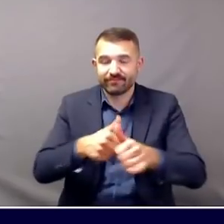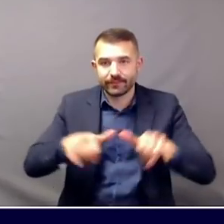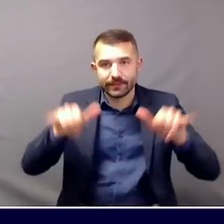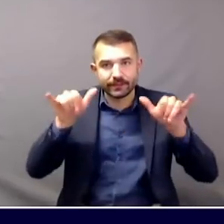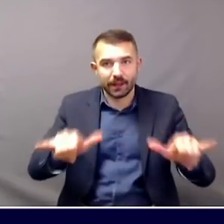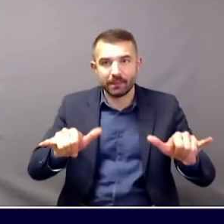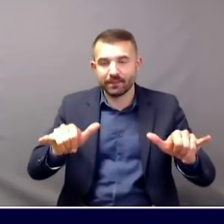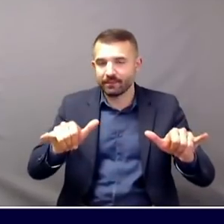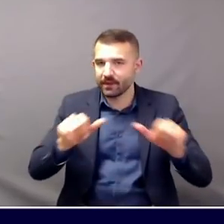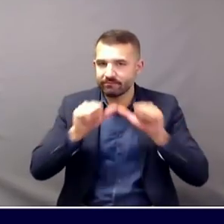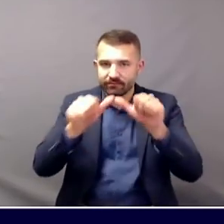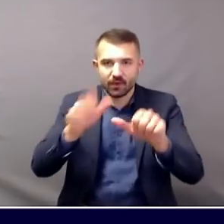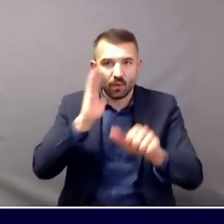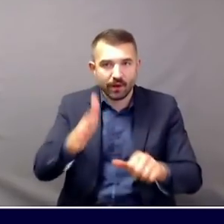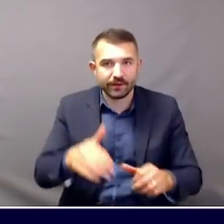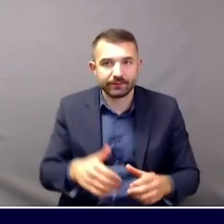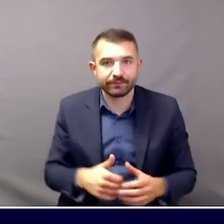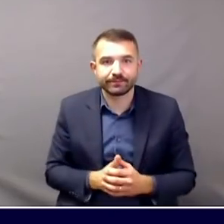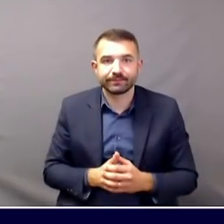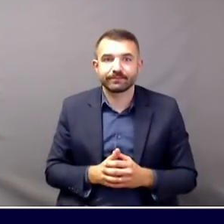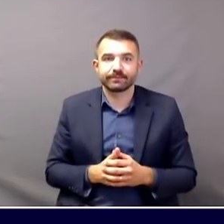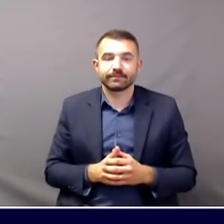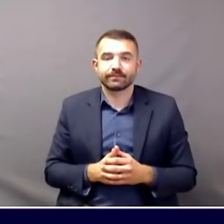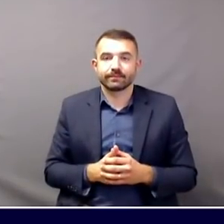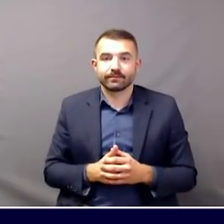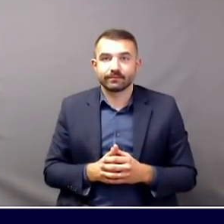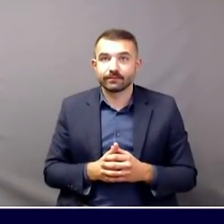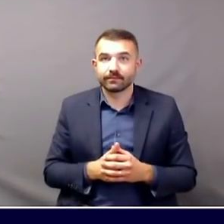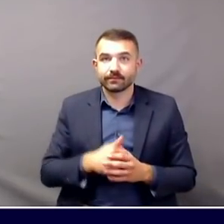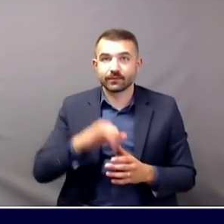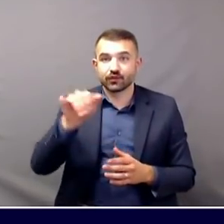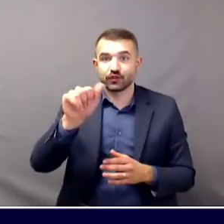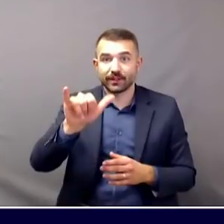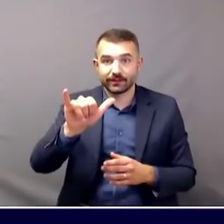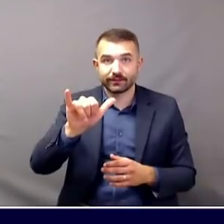I'm going to turn now to Jay Mishkin at WGME.